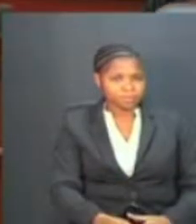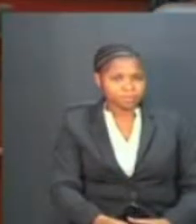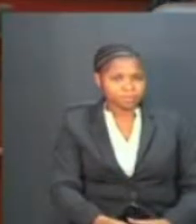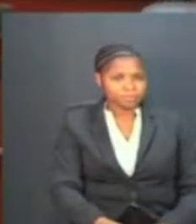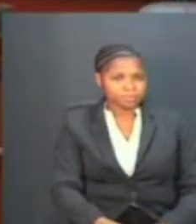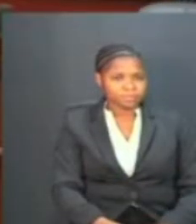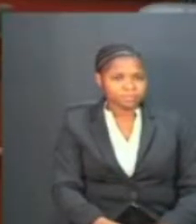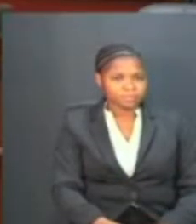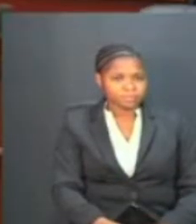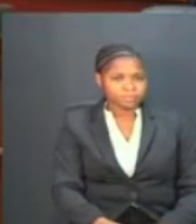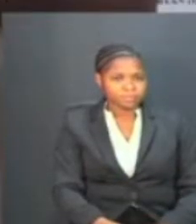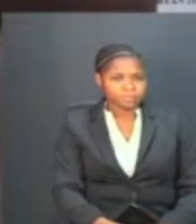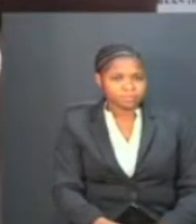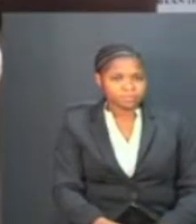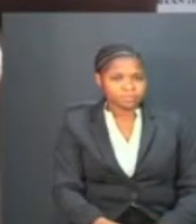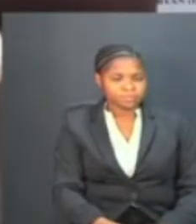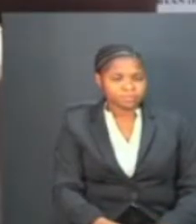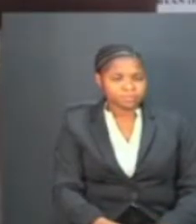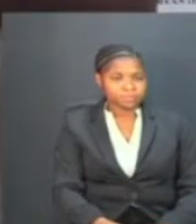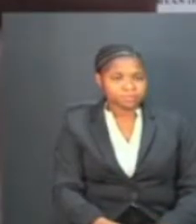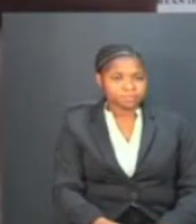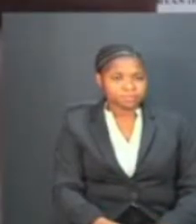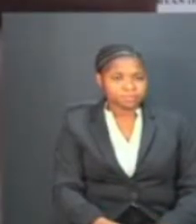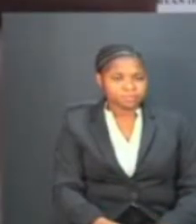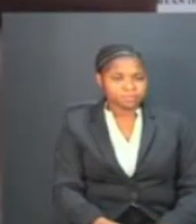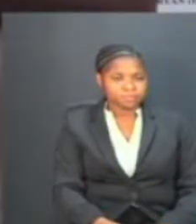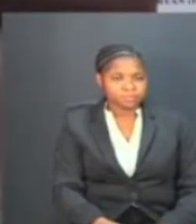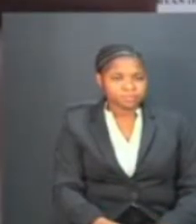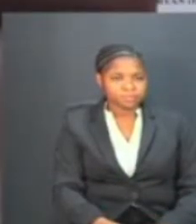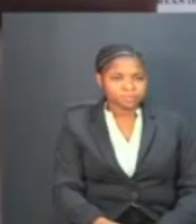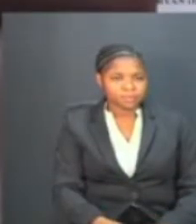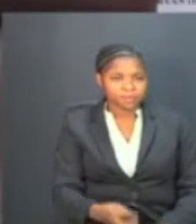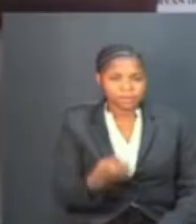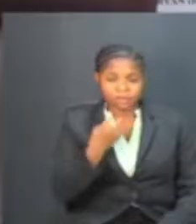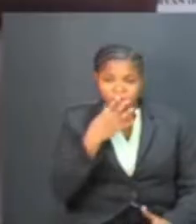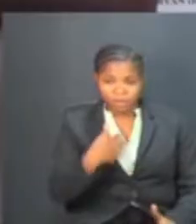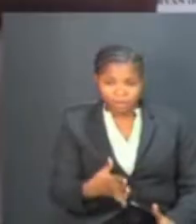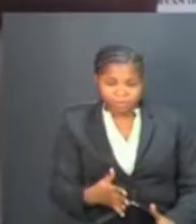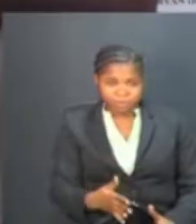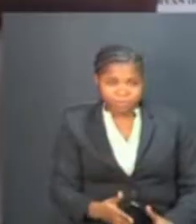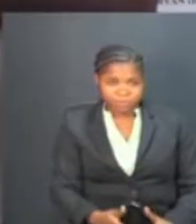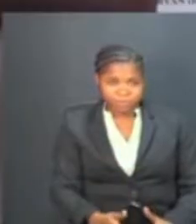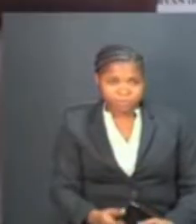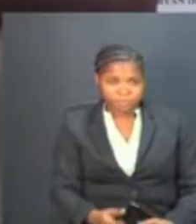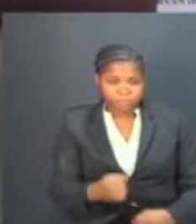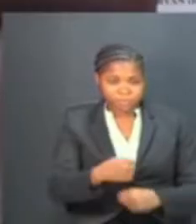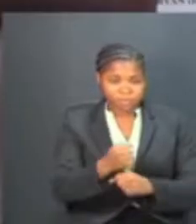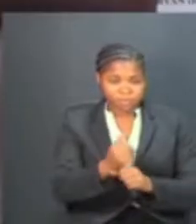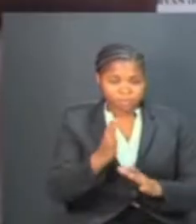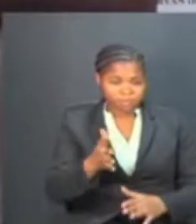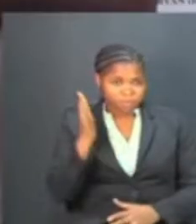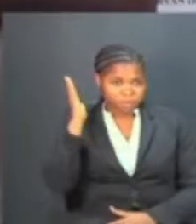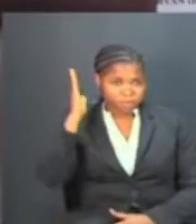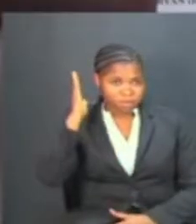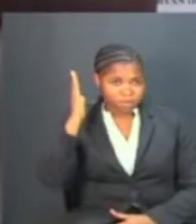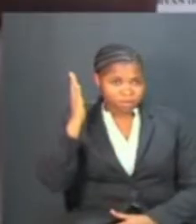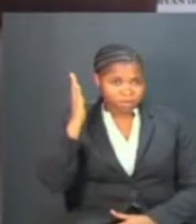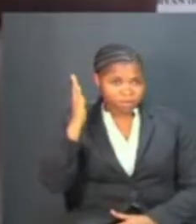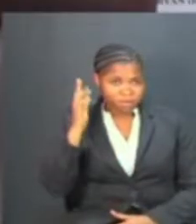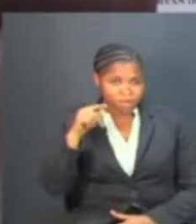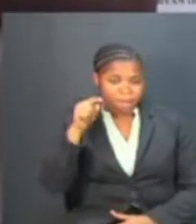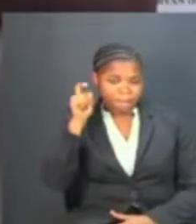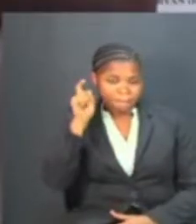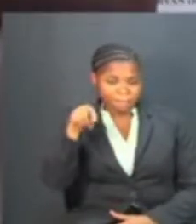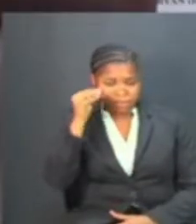dressed. That is how it is properly worn. Mr. Speaker, the maker of the statement must know that next